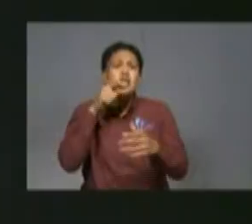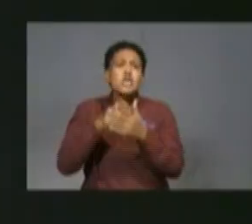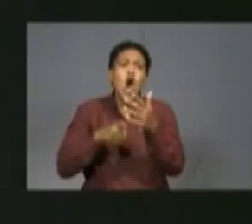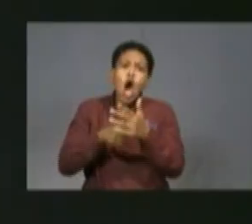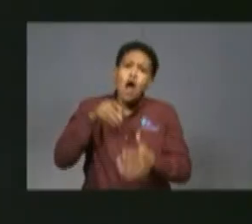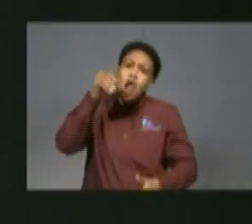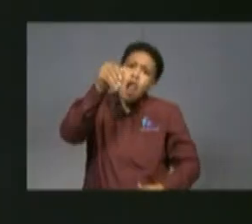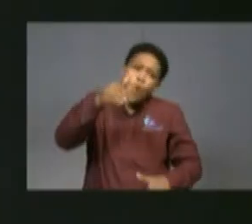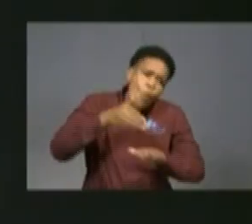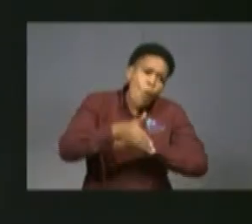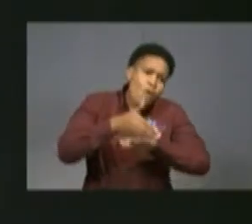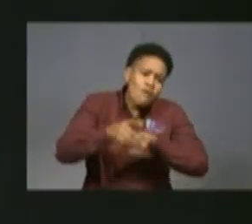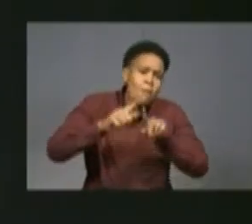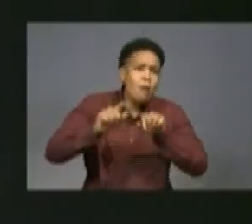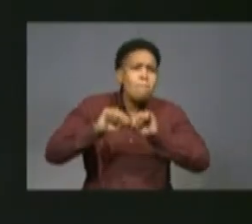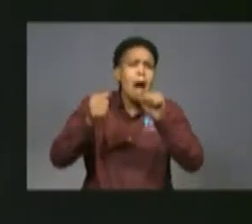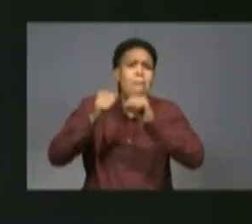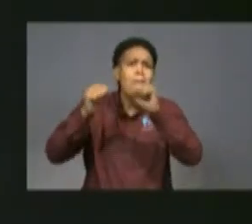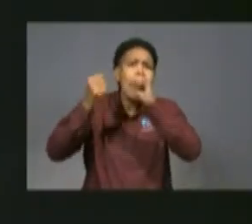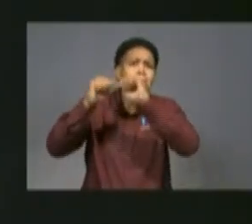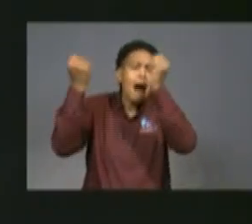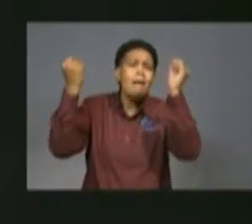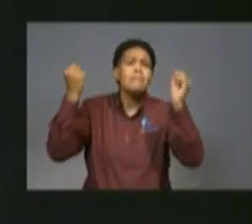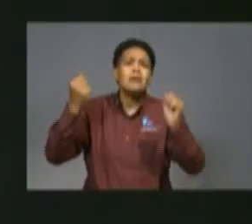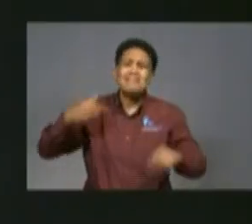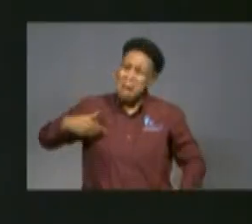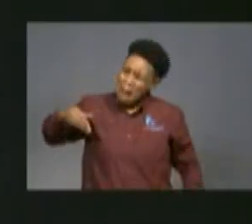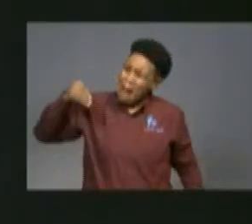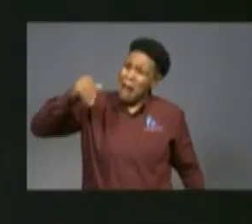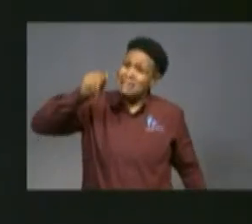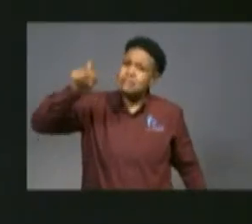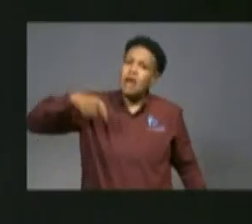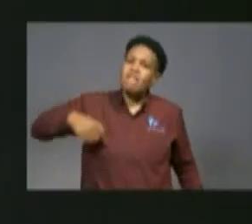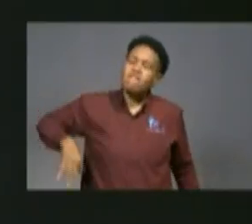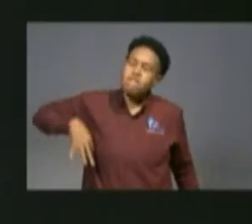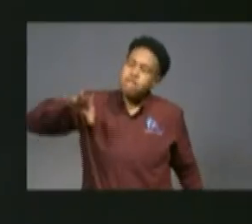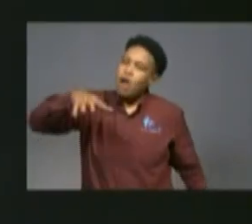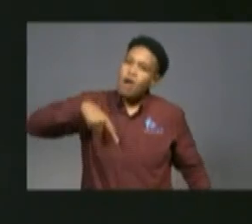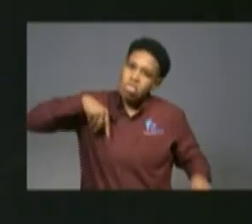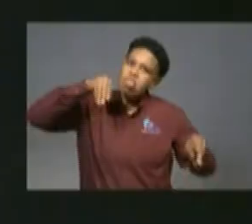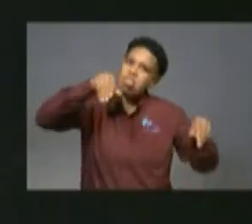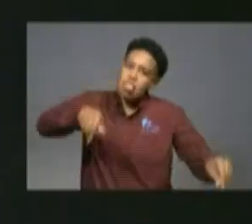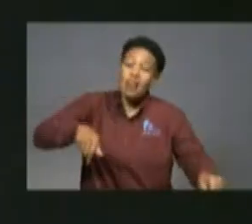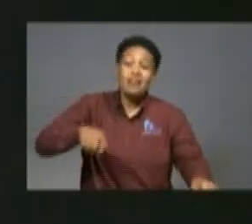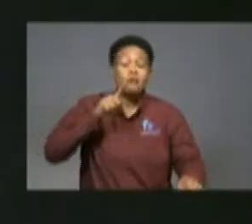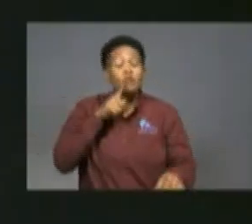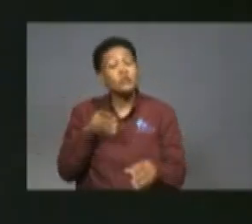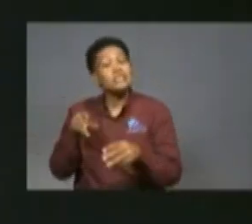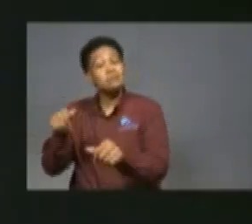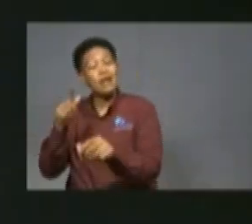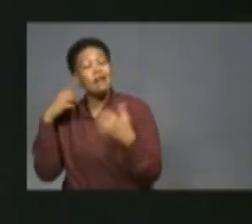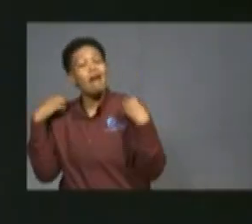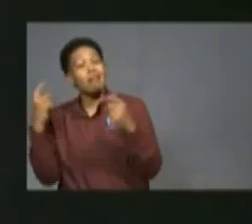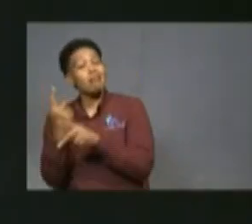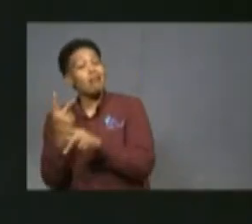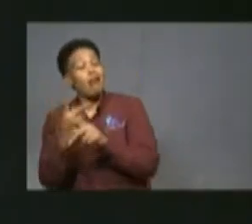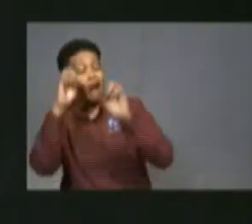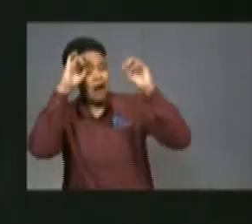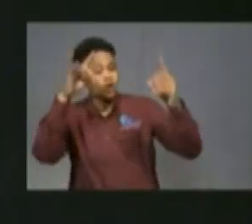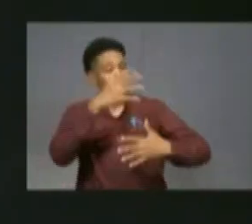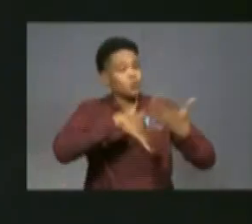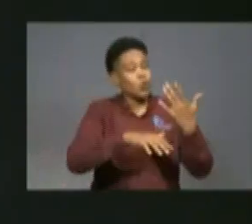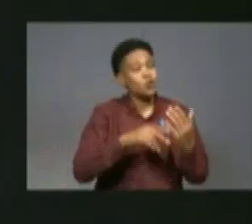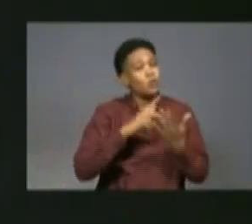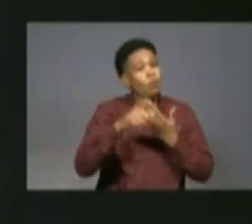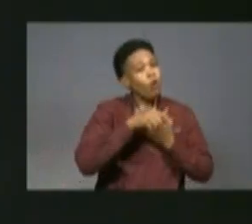other breaches on projects that cost taxpayers millions, which could have been spent to improve healthcare, education, and social programs.